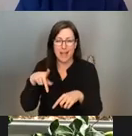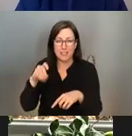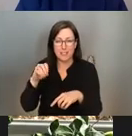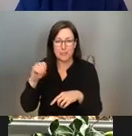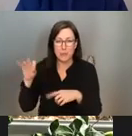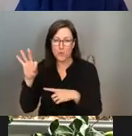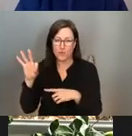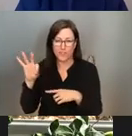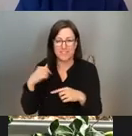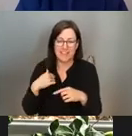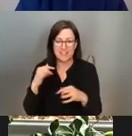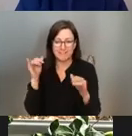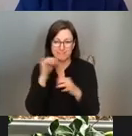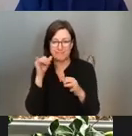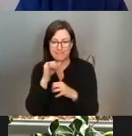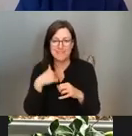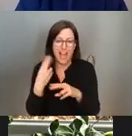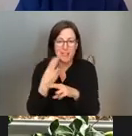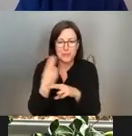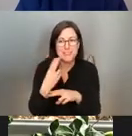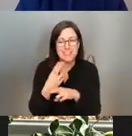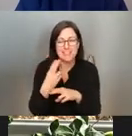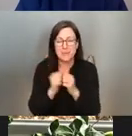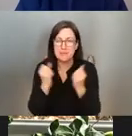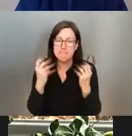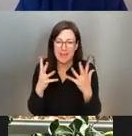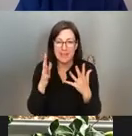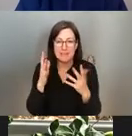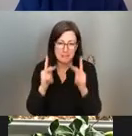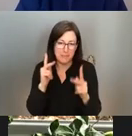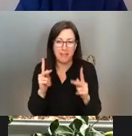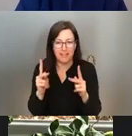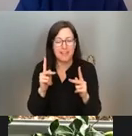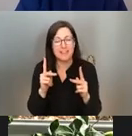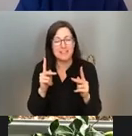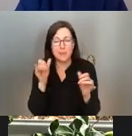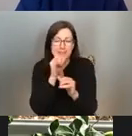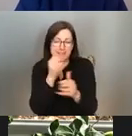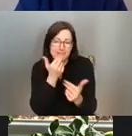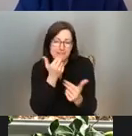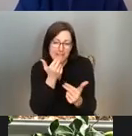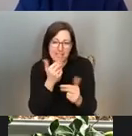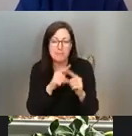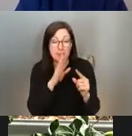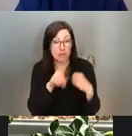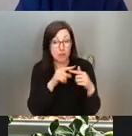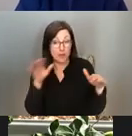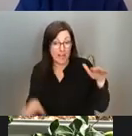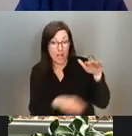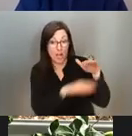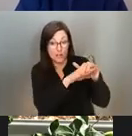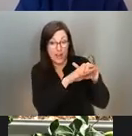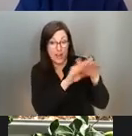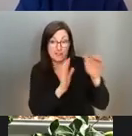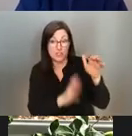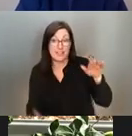teams. It's funny in many ways, but it really goes and talks about hand under hand versus